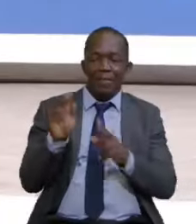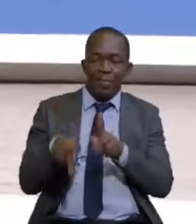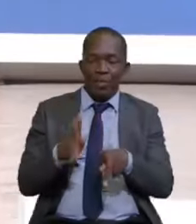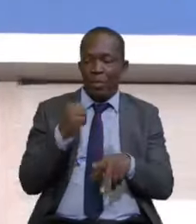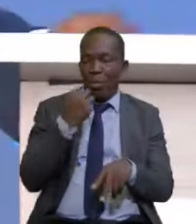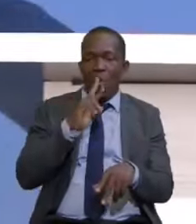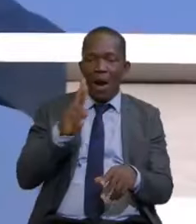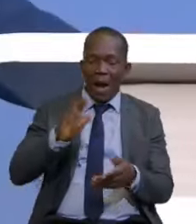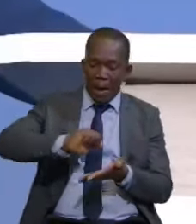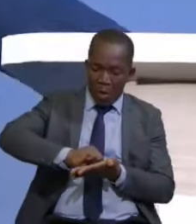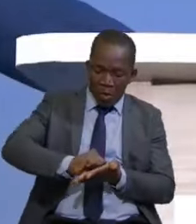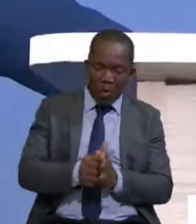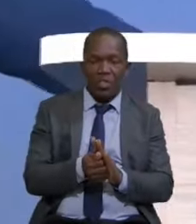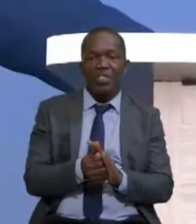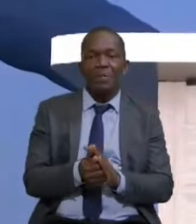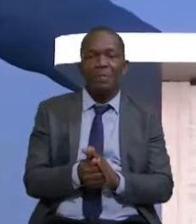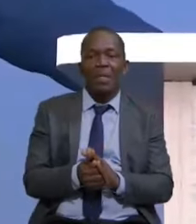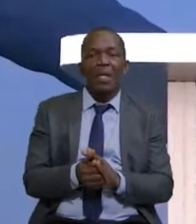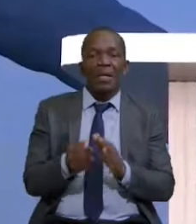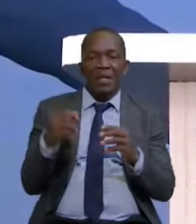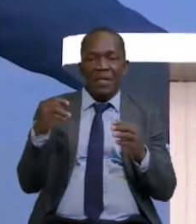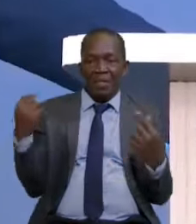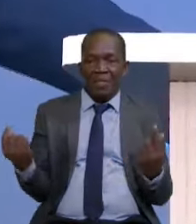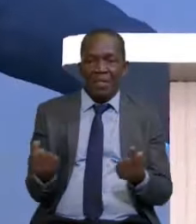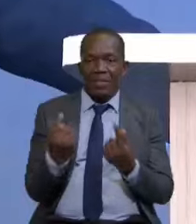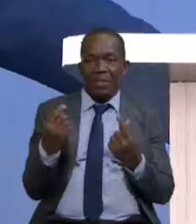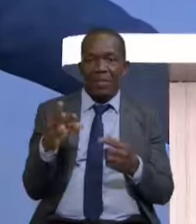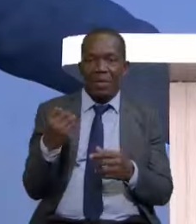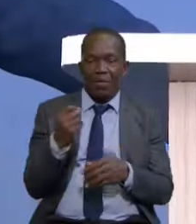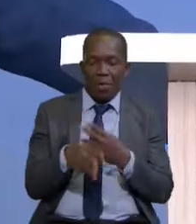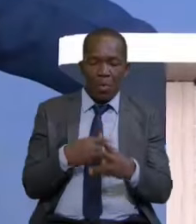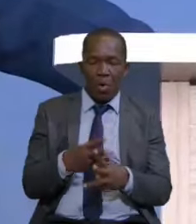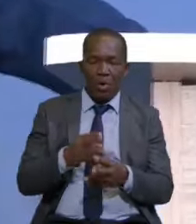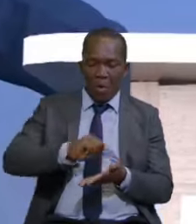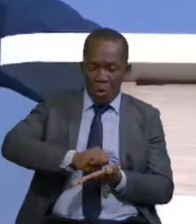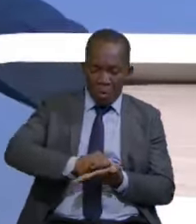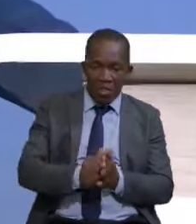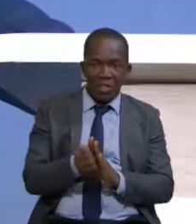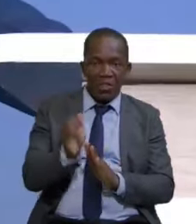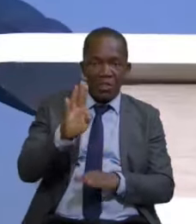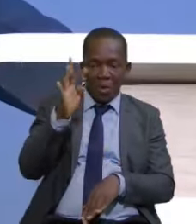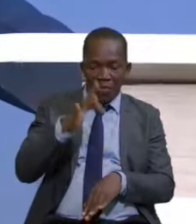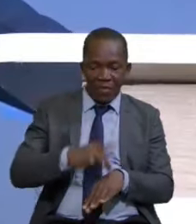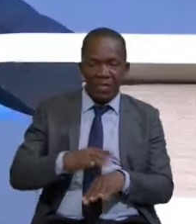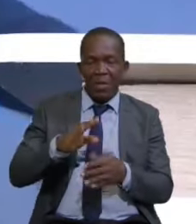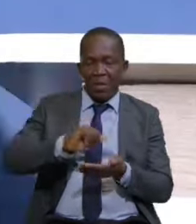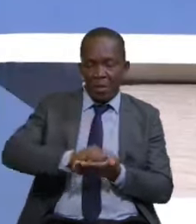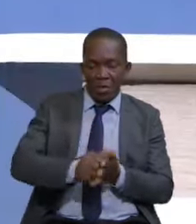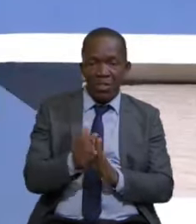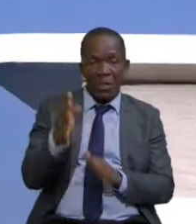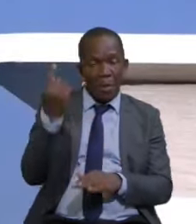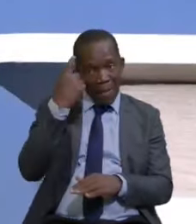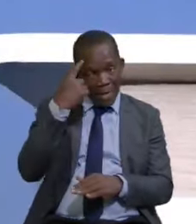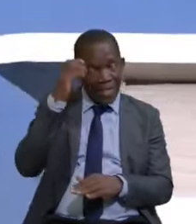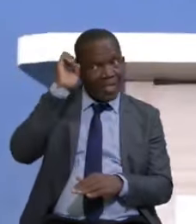you, bruises your heart, bruises your mind. And the Lord says he has the authority. Everyone